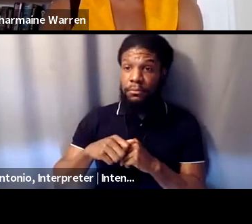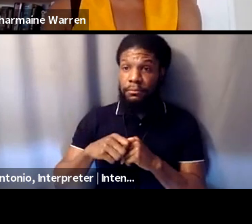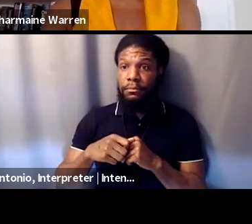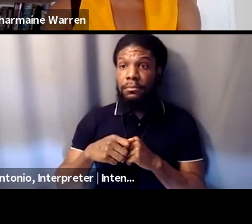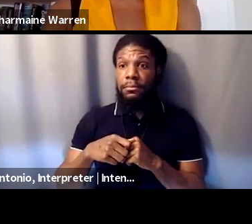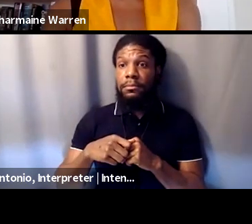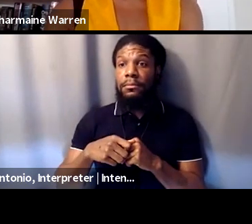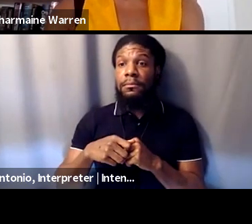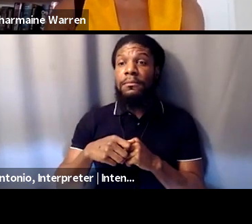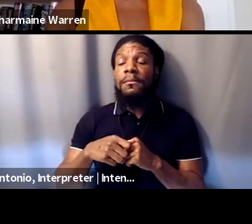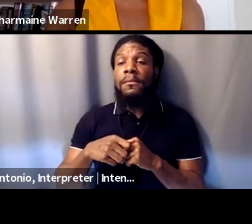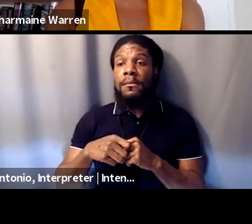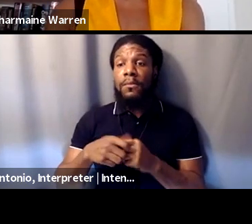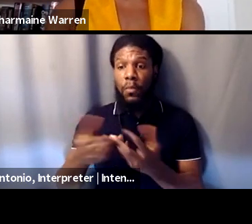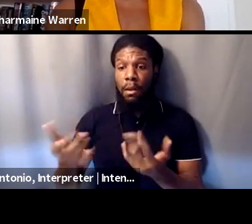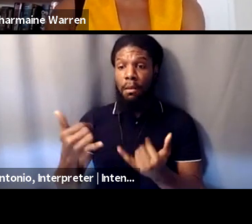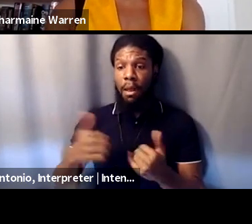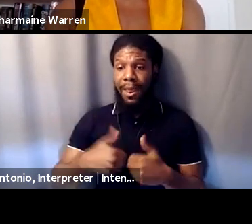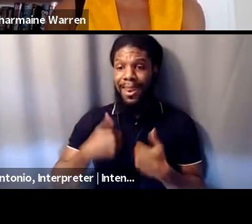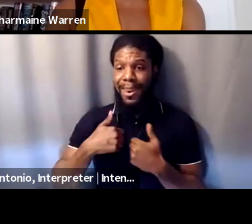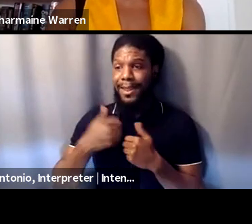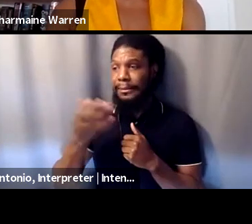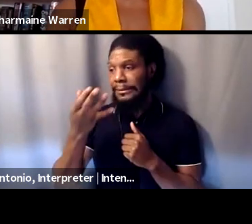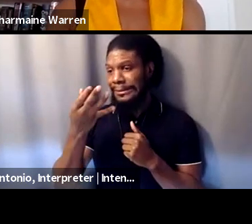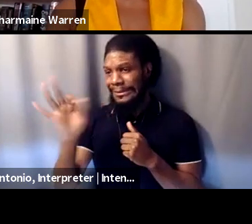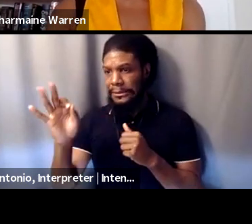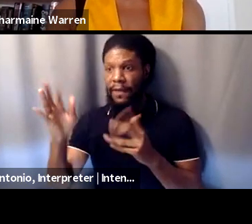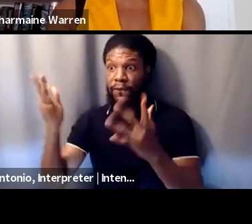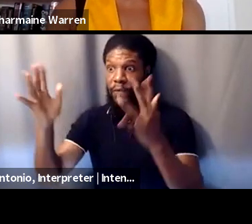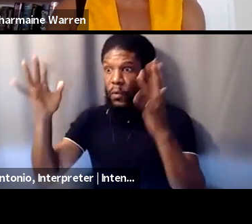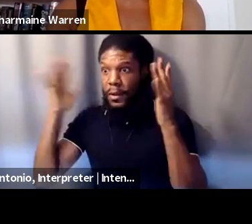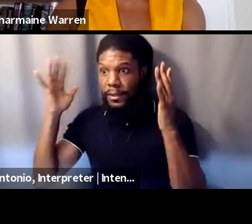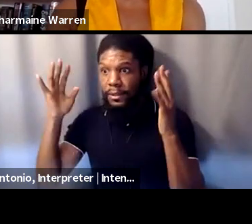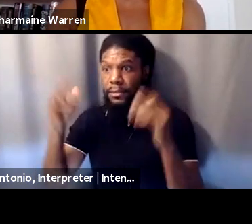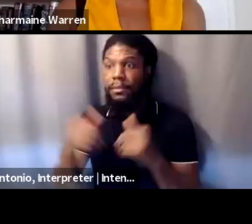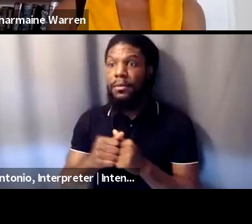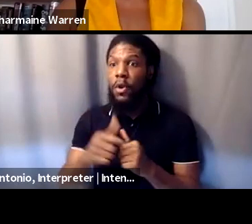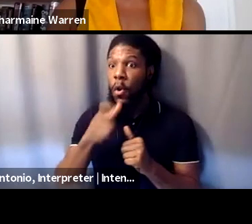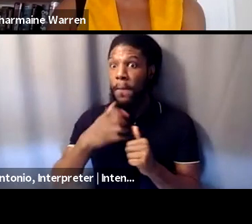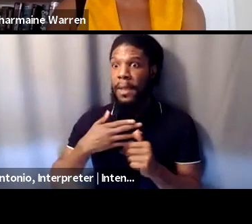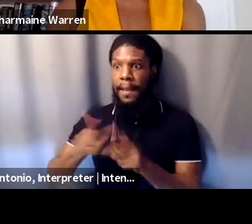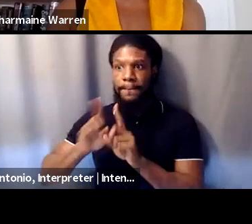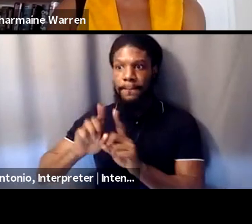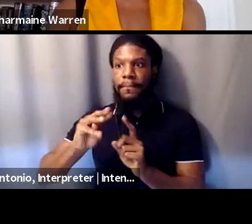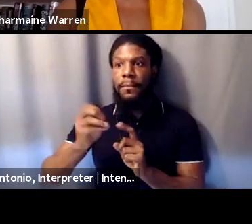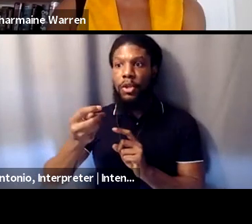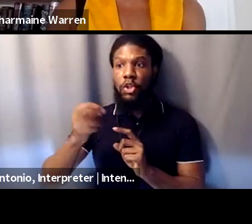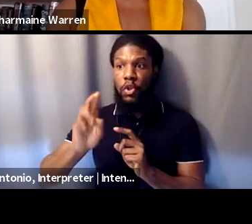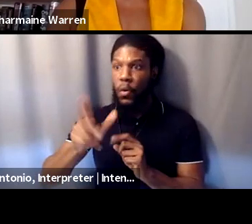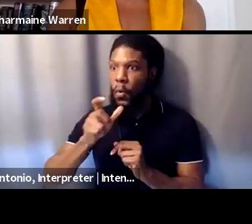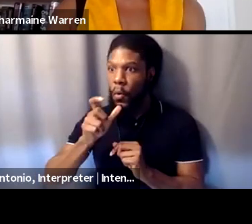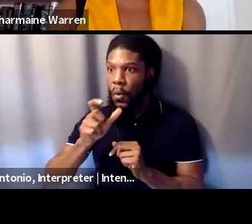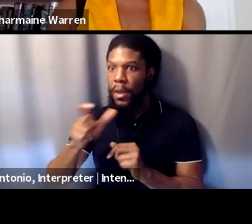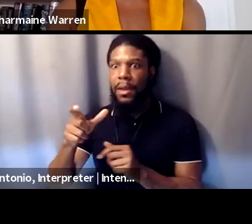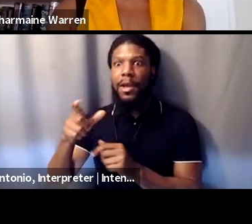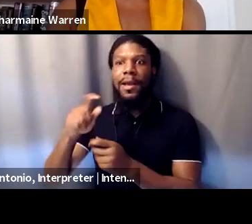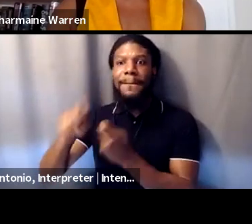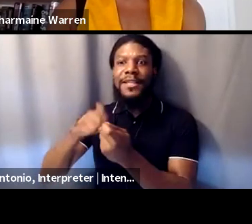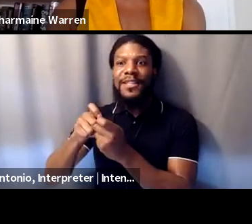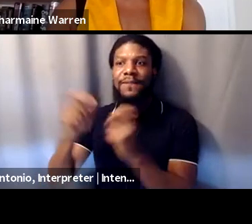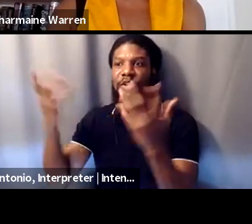forest and my mentors are certain trees in that forest because I really connect to you, Jonathan, of like